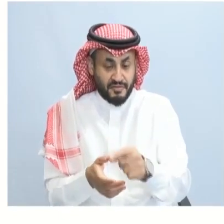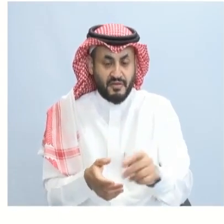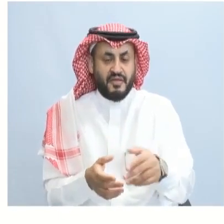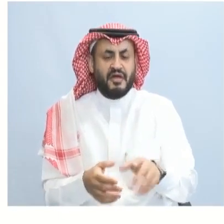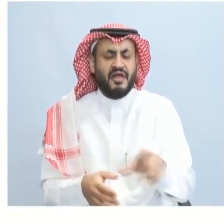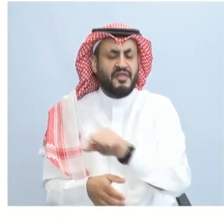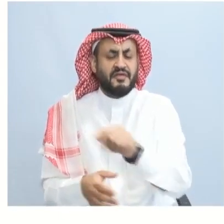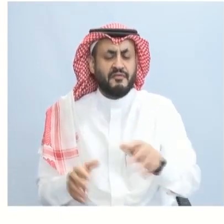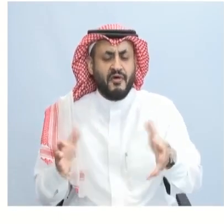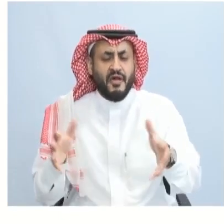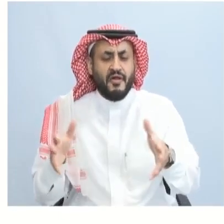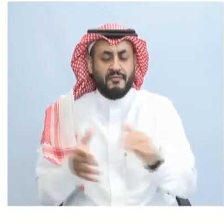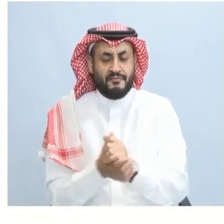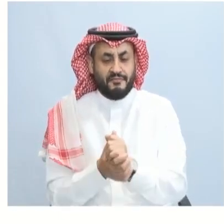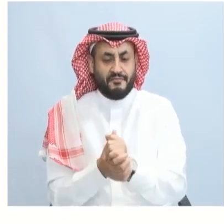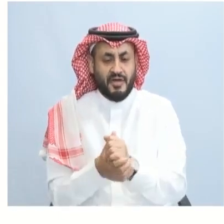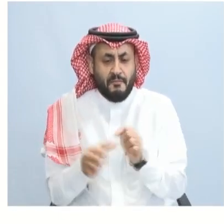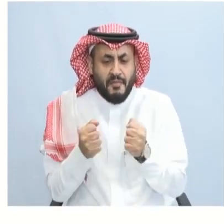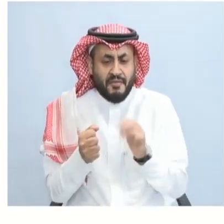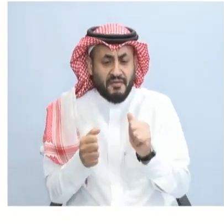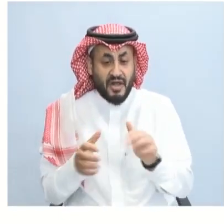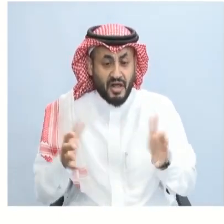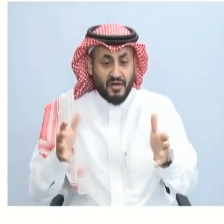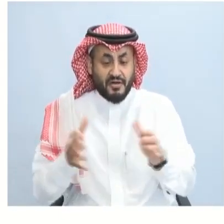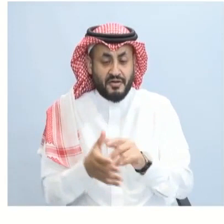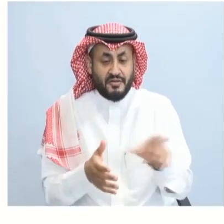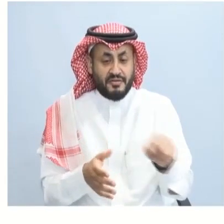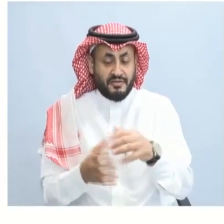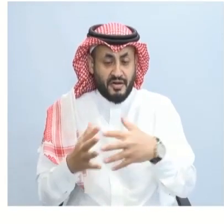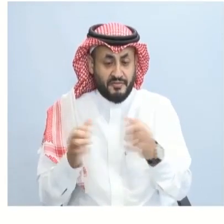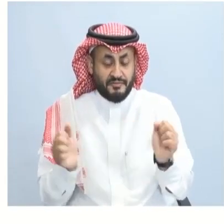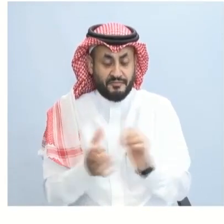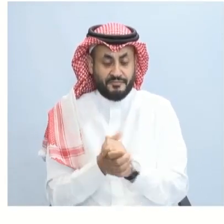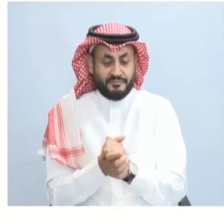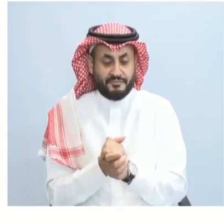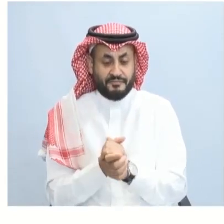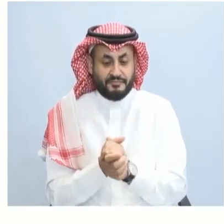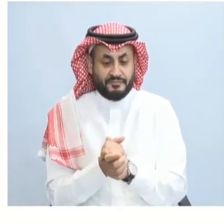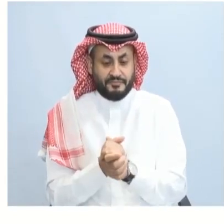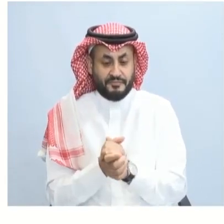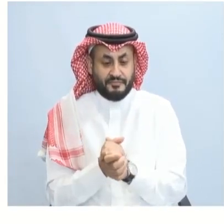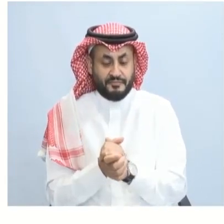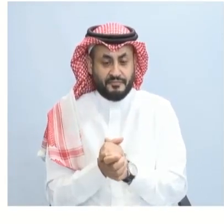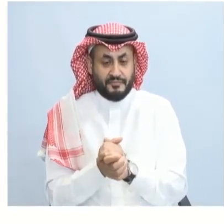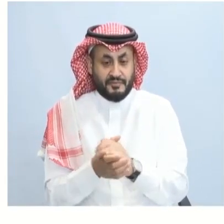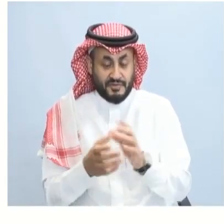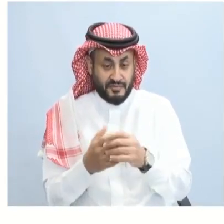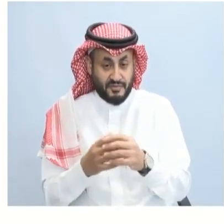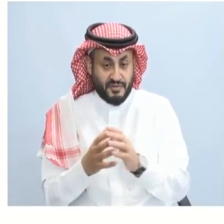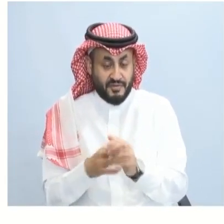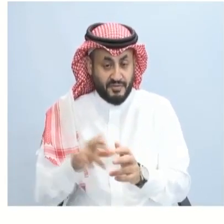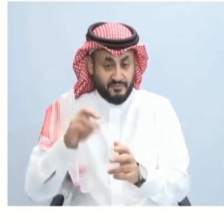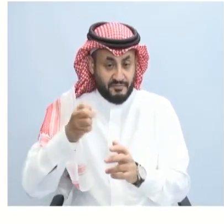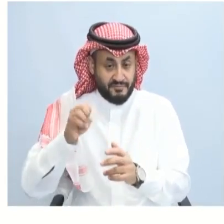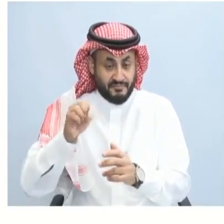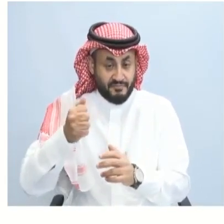we have here two phrases, real talk phrases. We have here goes around in circles, which means that something is just, you can't